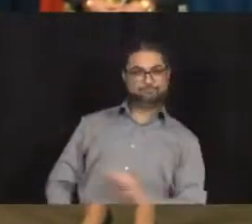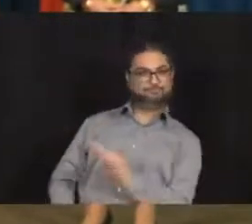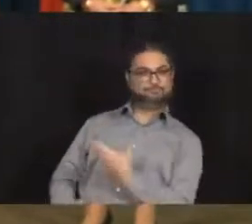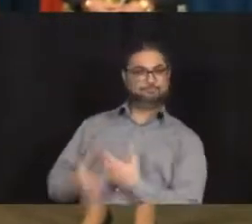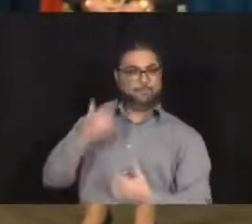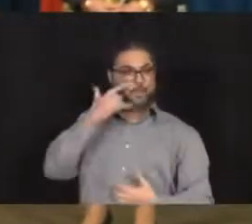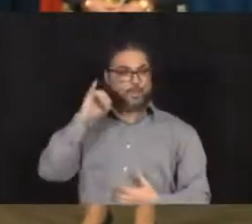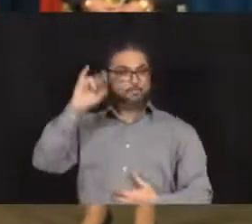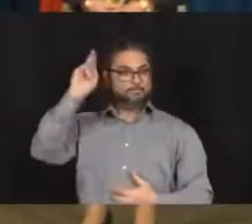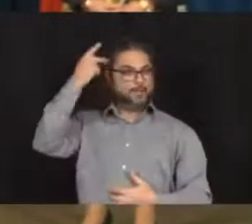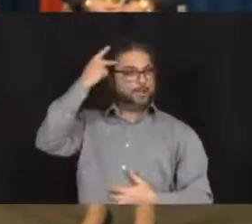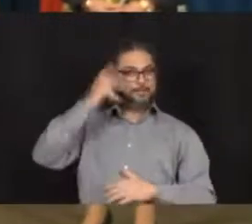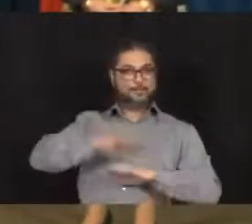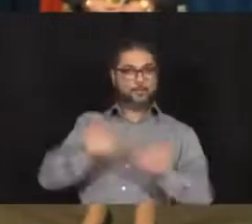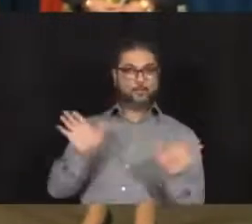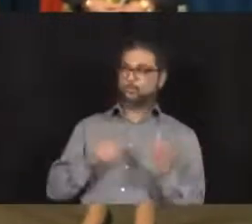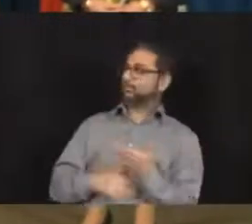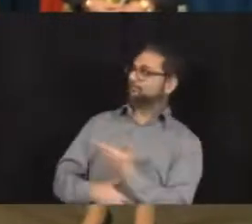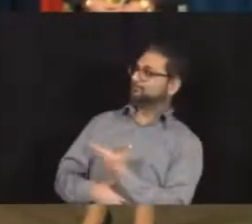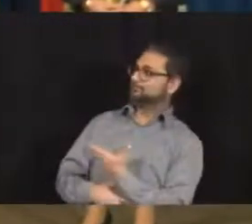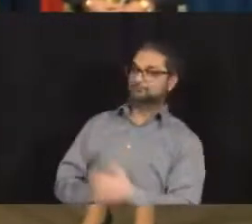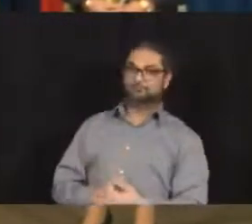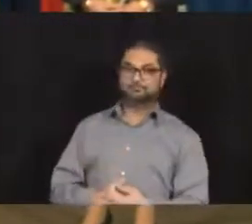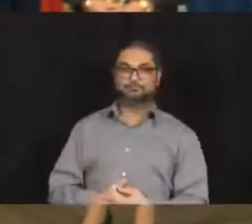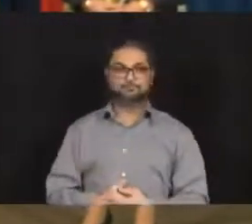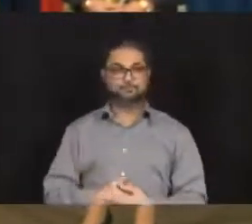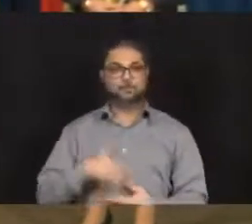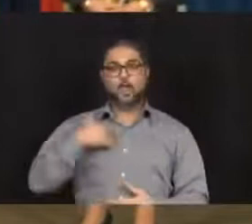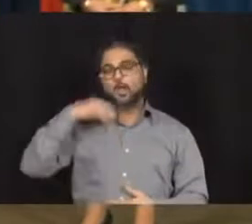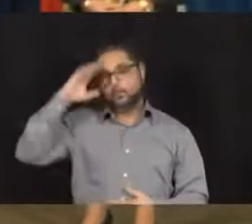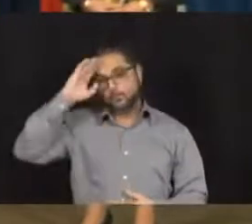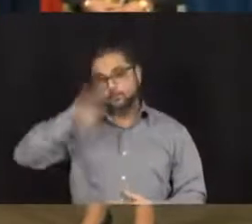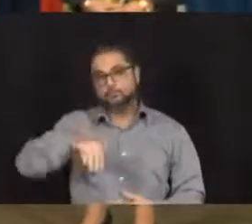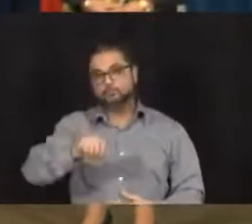group of people, and I promised them I'd put this shirt